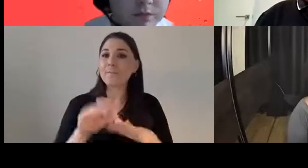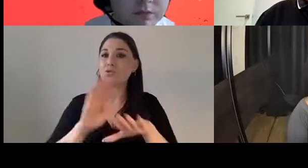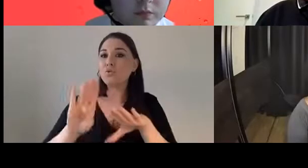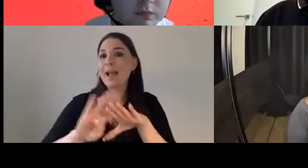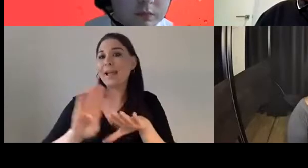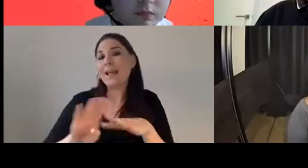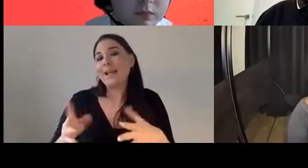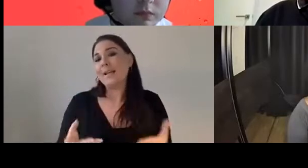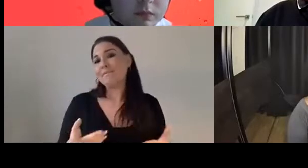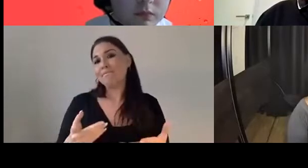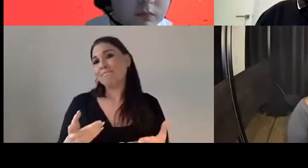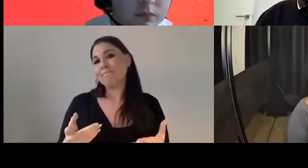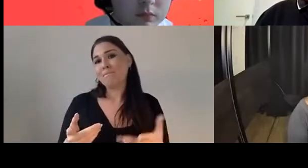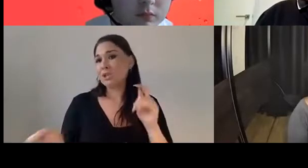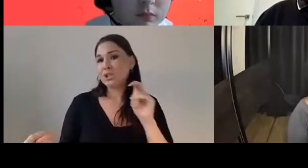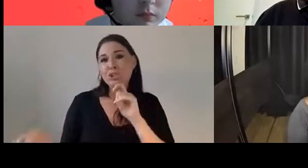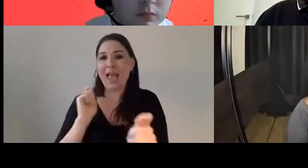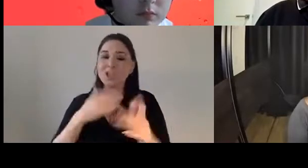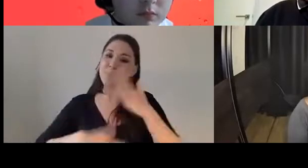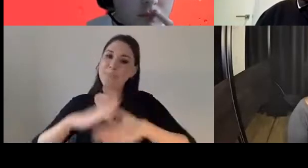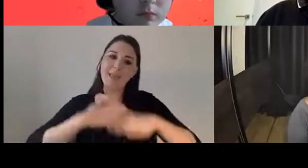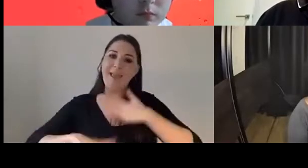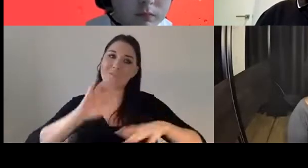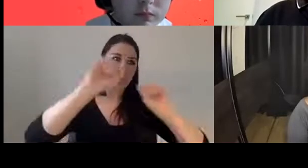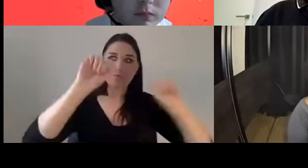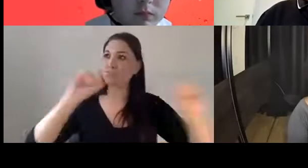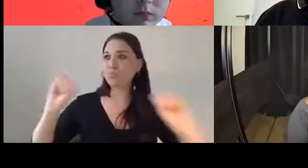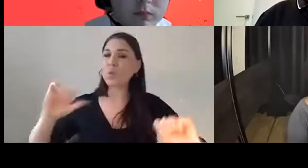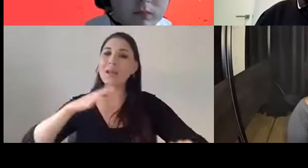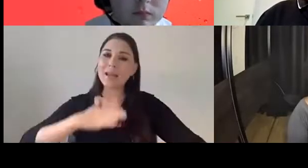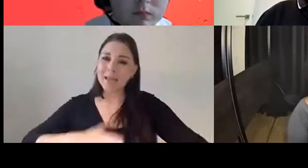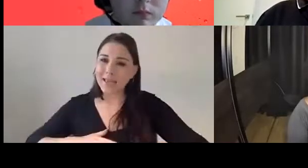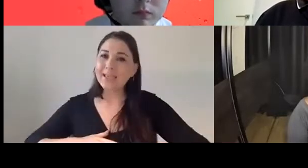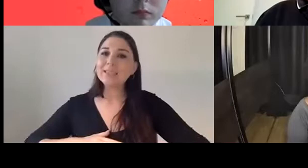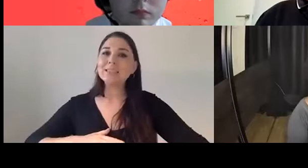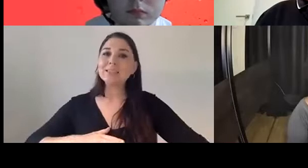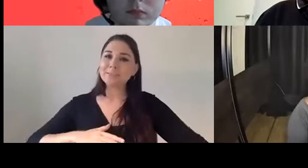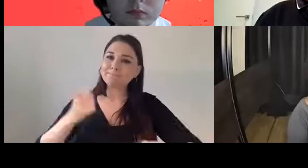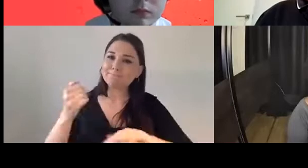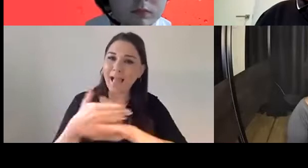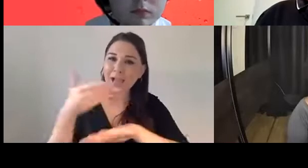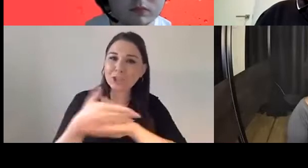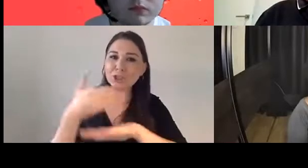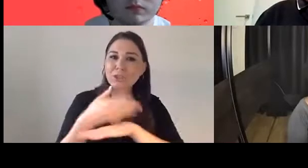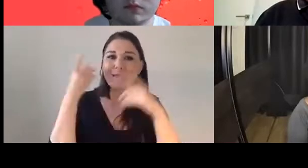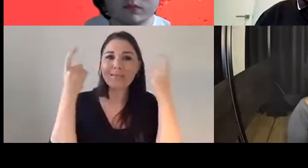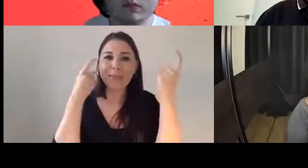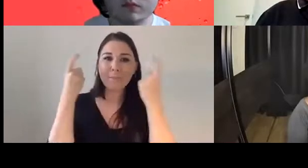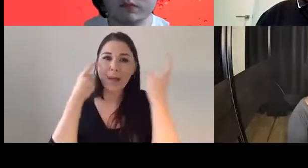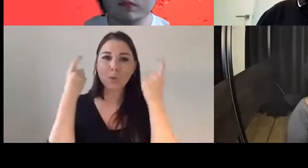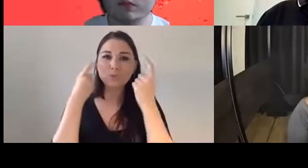always, or won't change behaviors, for example. You need to go beyond training. You need to think about things